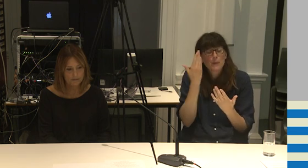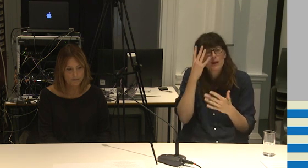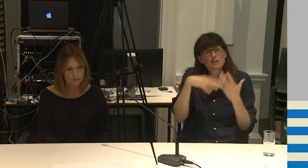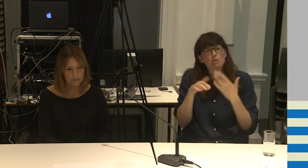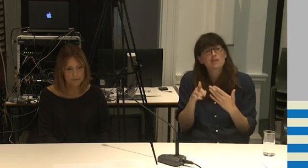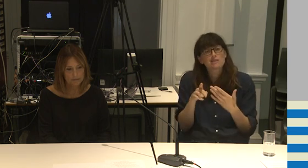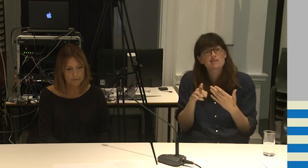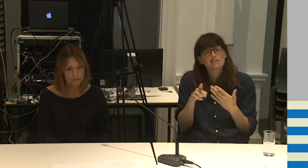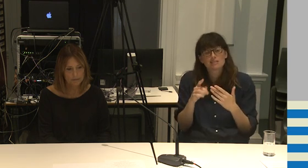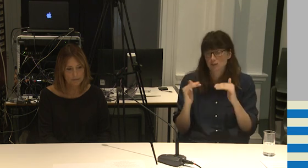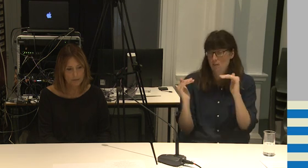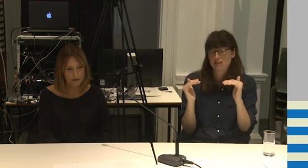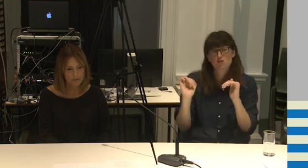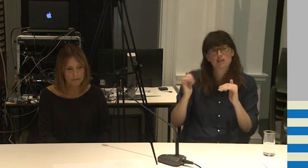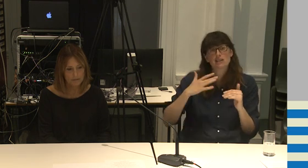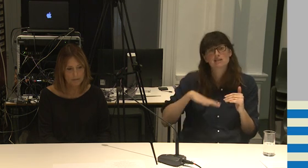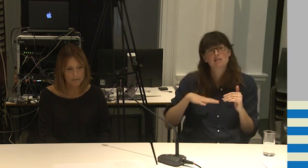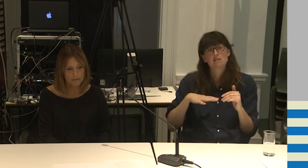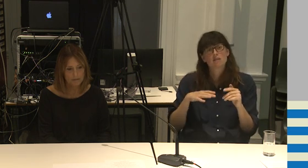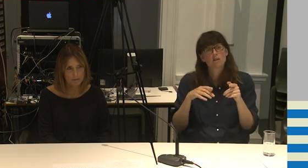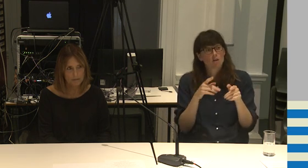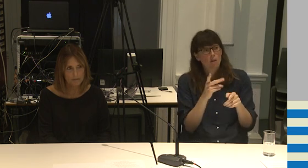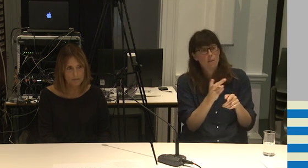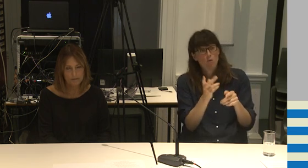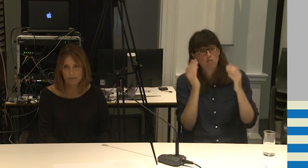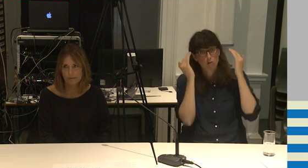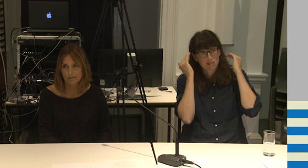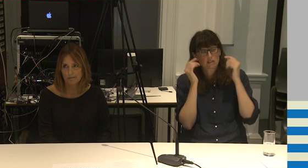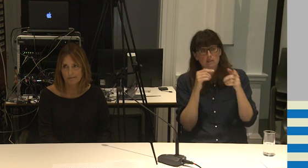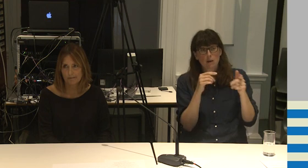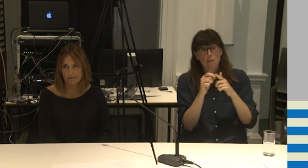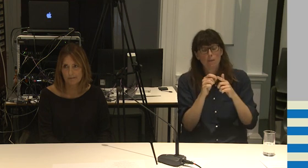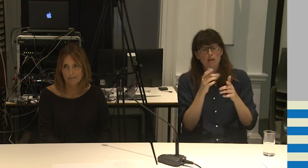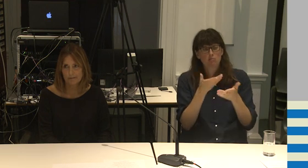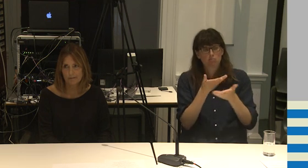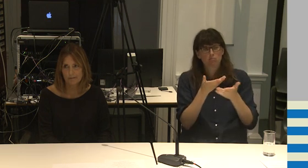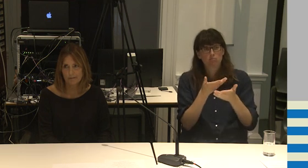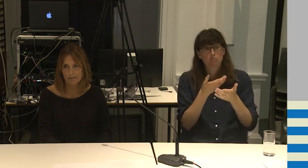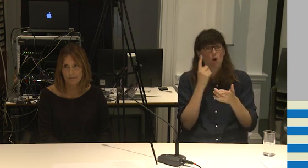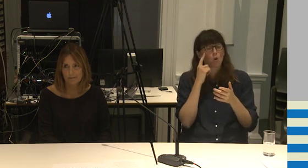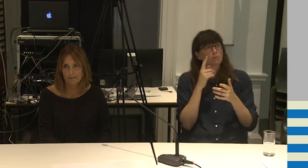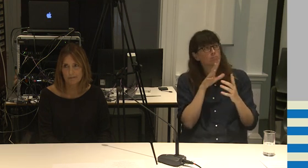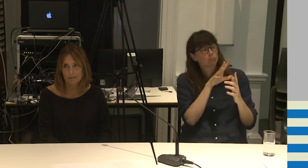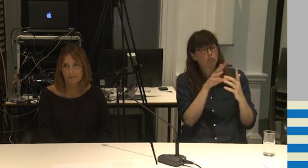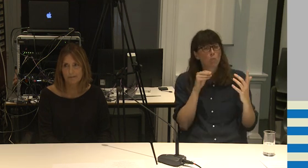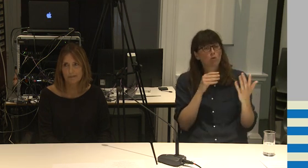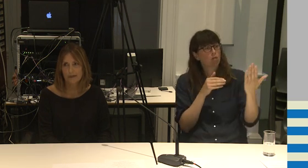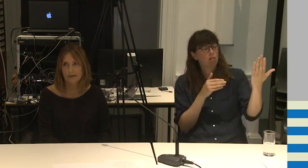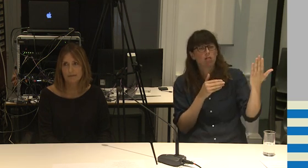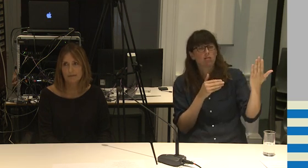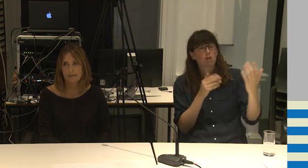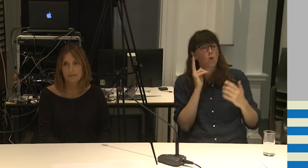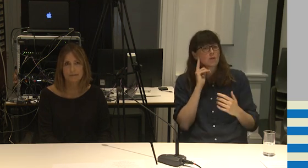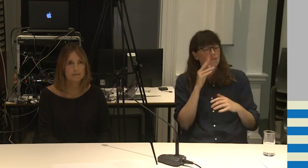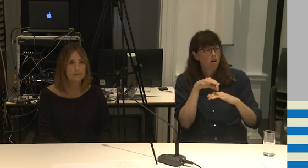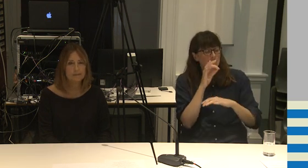But I just like, I think, I mean, I guess, Chris, earlier you spoke about being like looking for role models who were both a